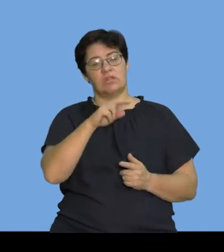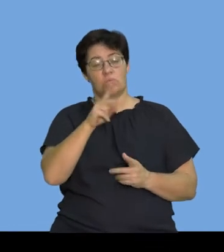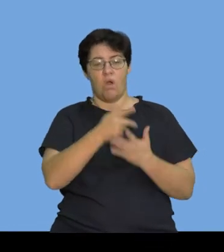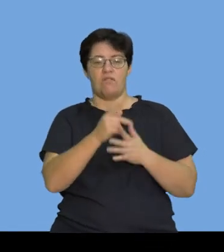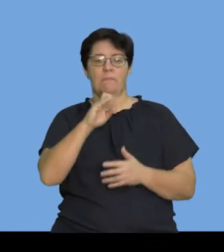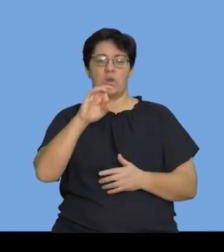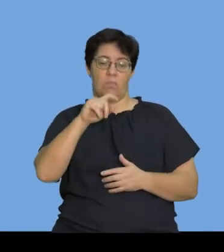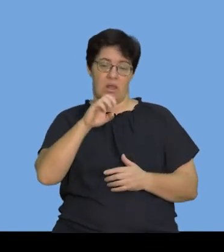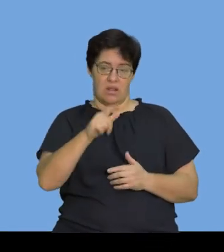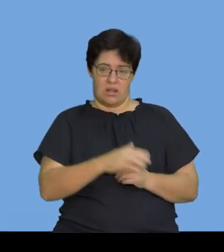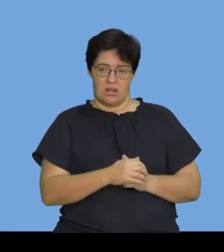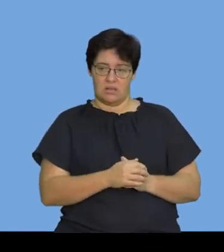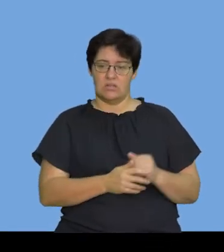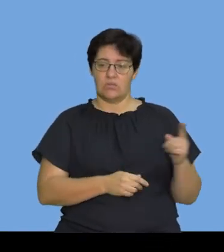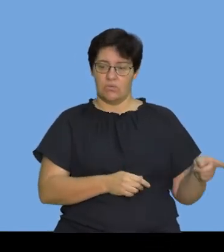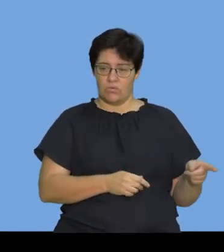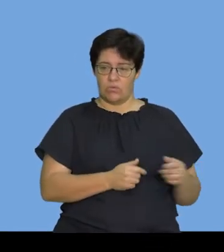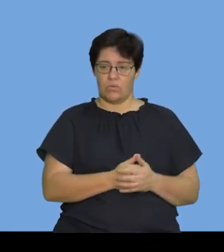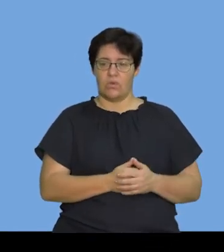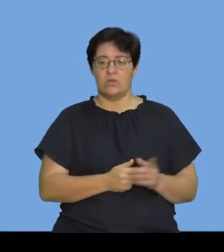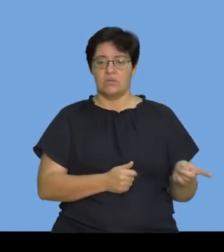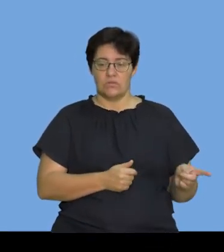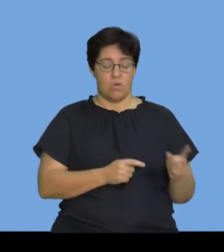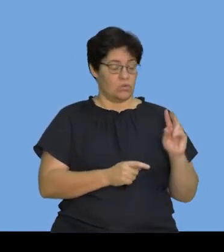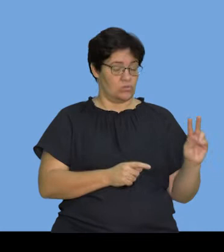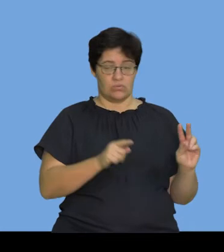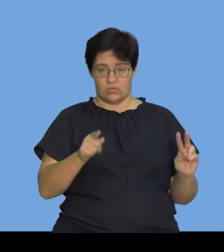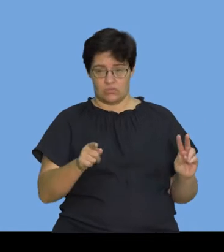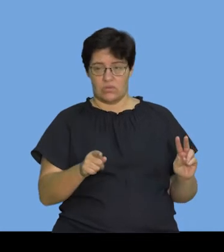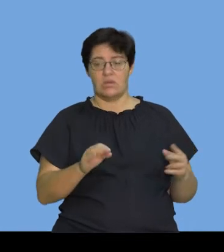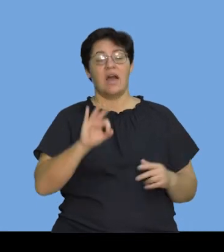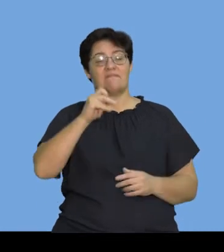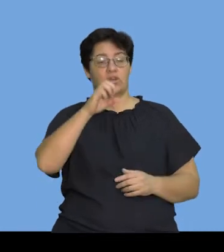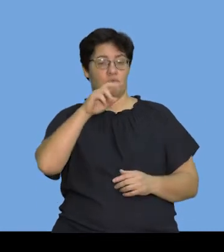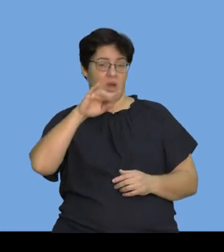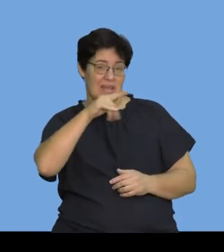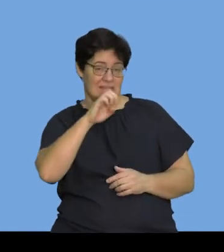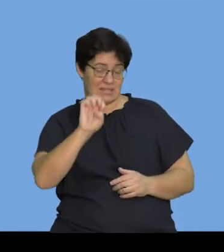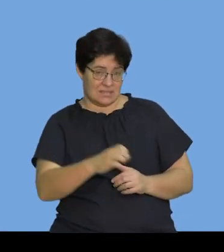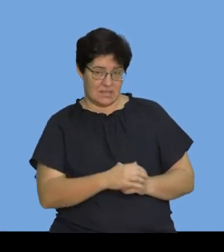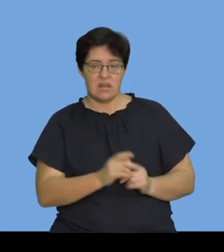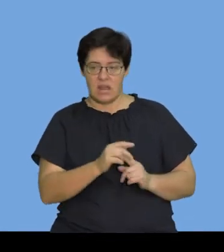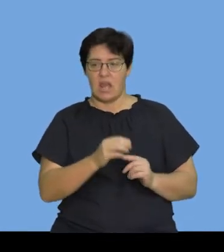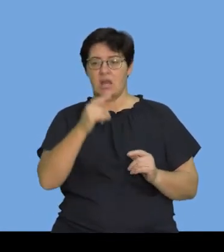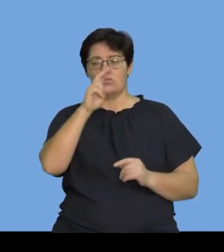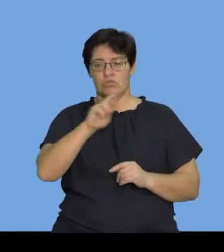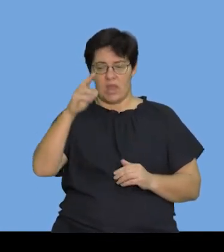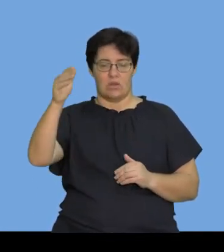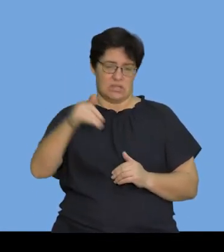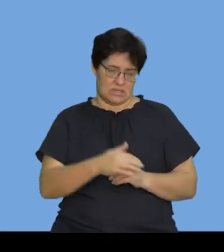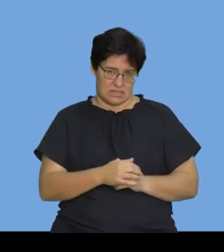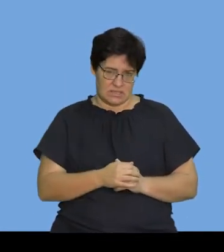will take whatever that is in squared there, you put it in brackets and then square it outside. That's just a short way